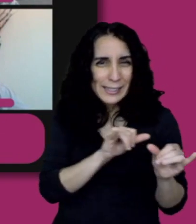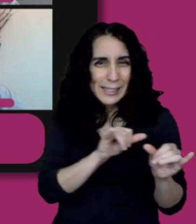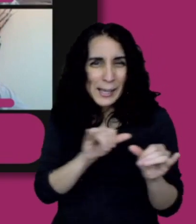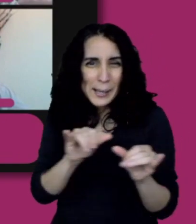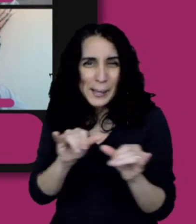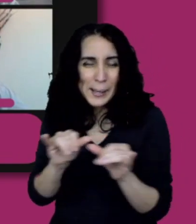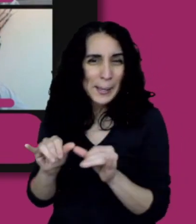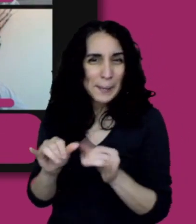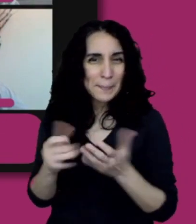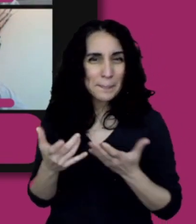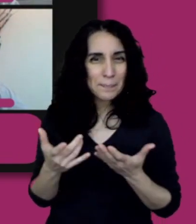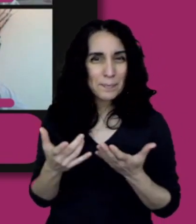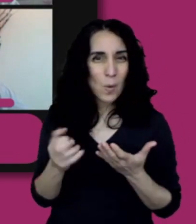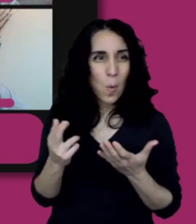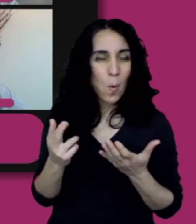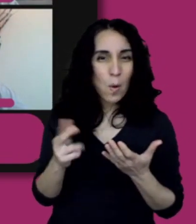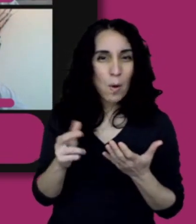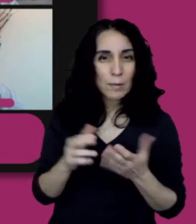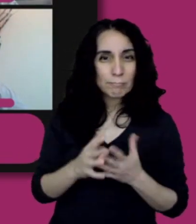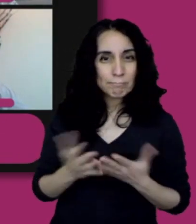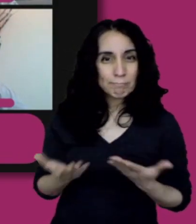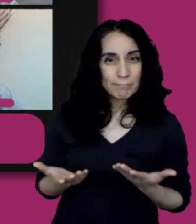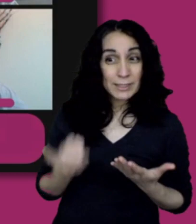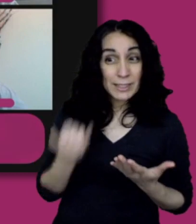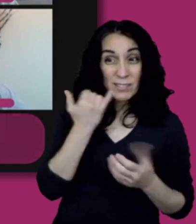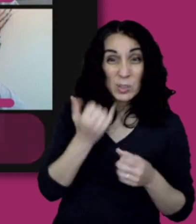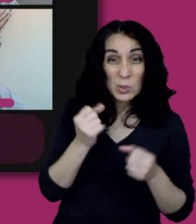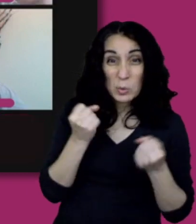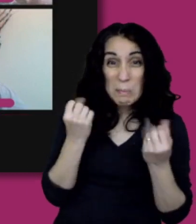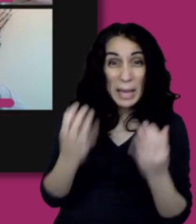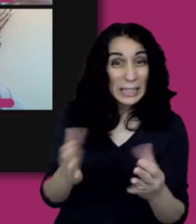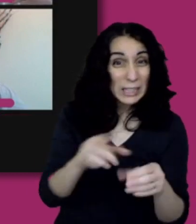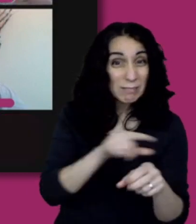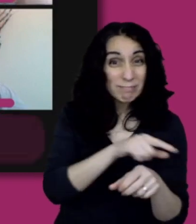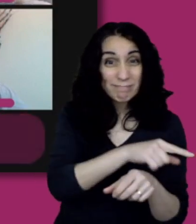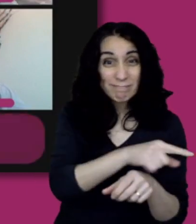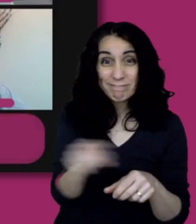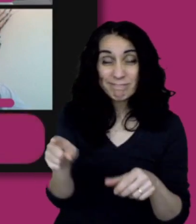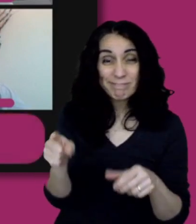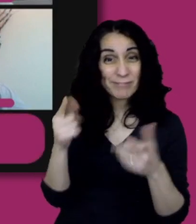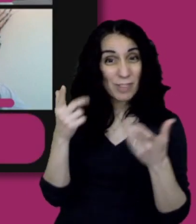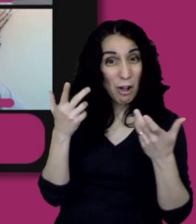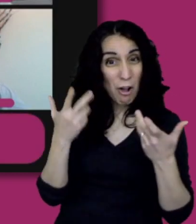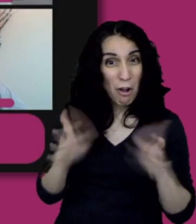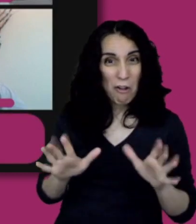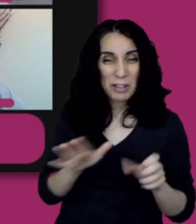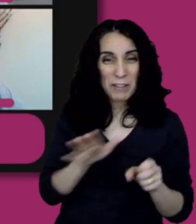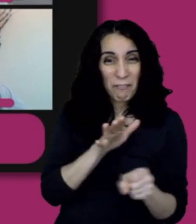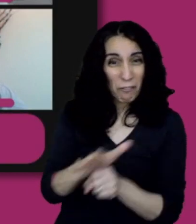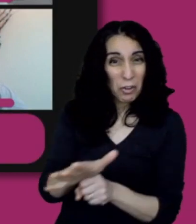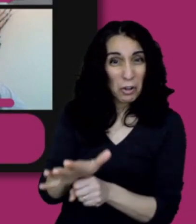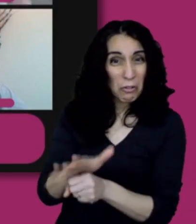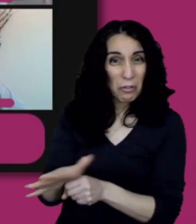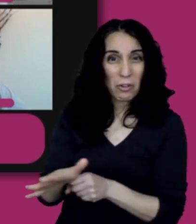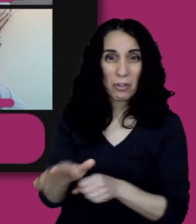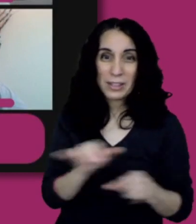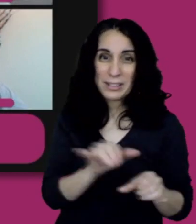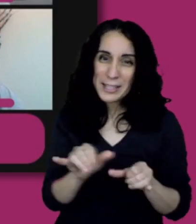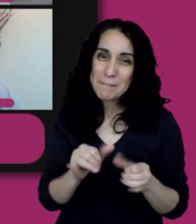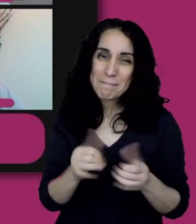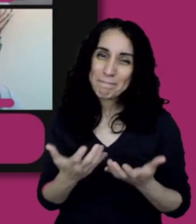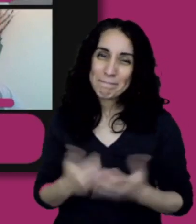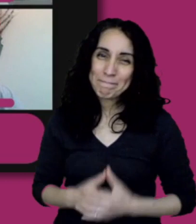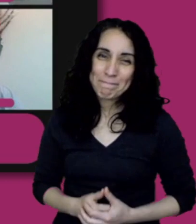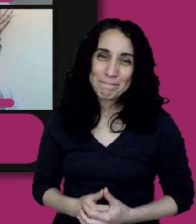product ideas or product examples out there, similar to yours, or if it's saturated, if it's already chock